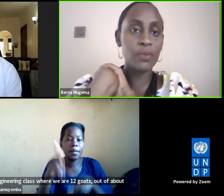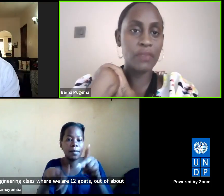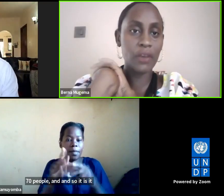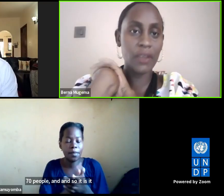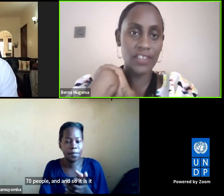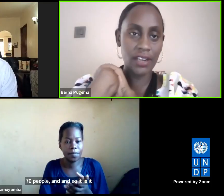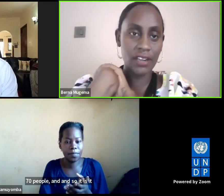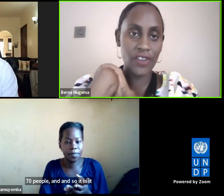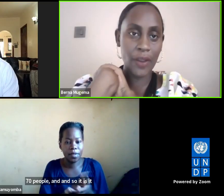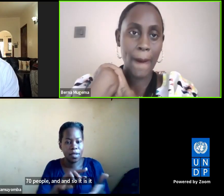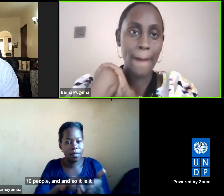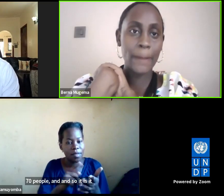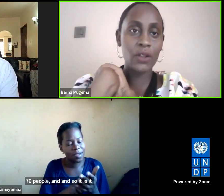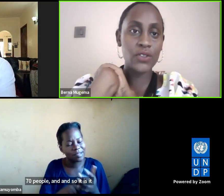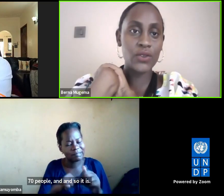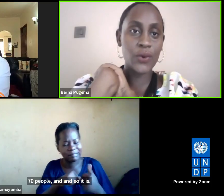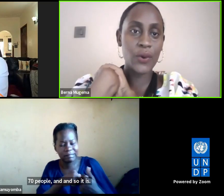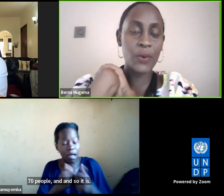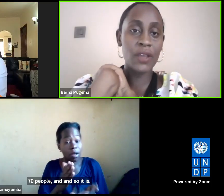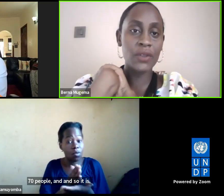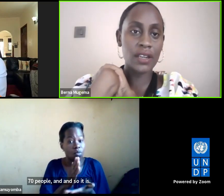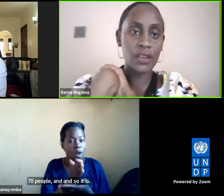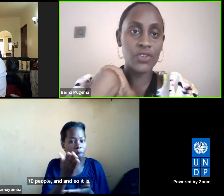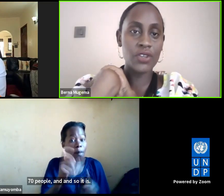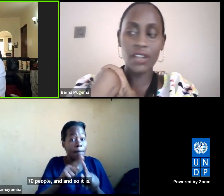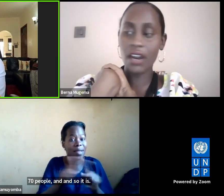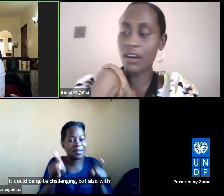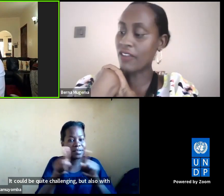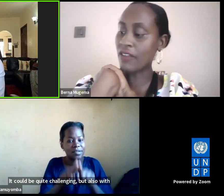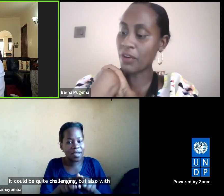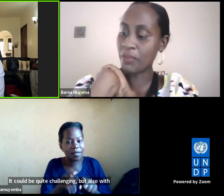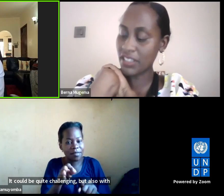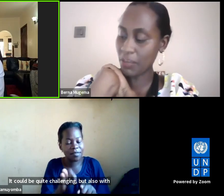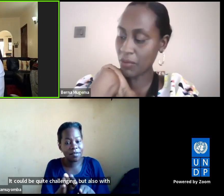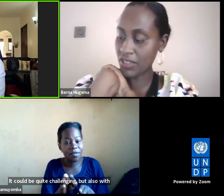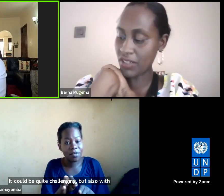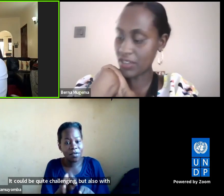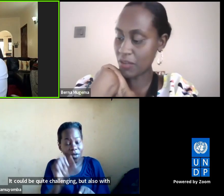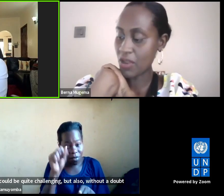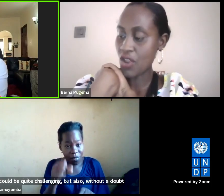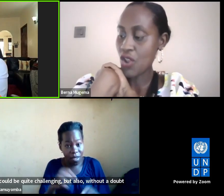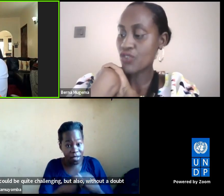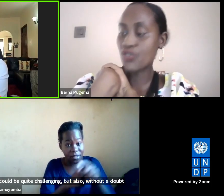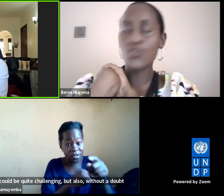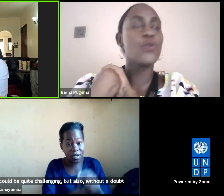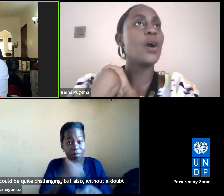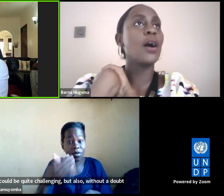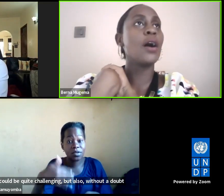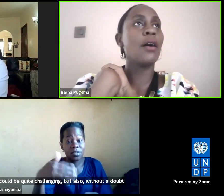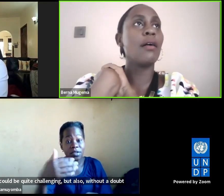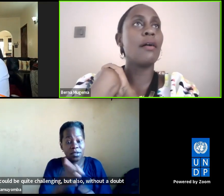it could be quite challenging, but also without a doubt, you need a very big support system.